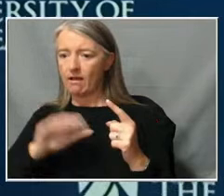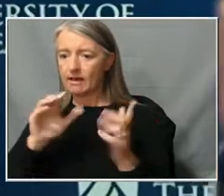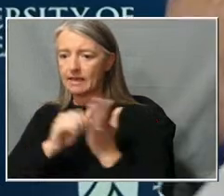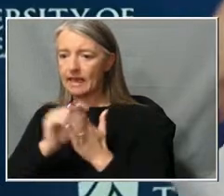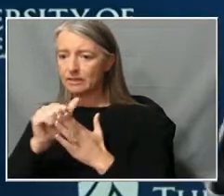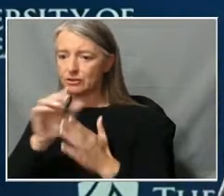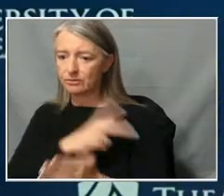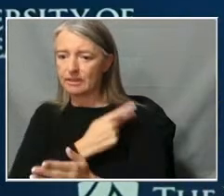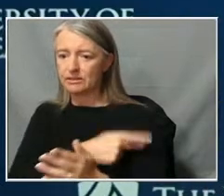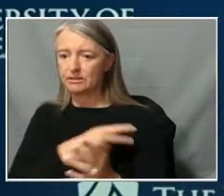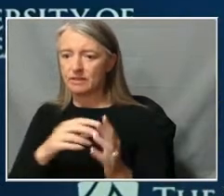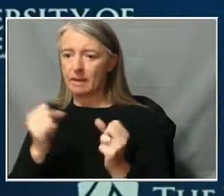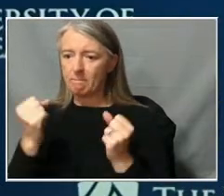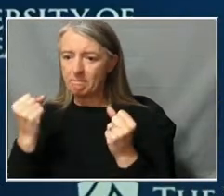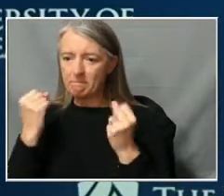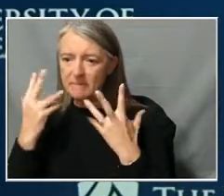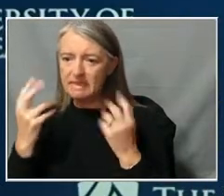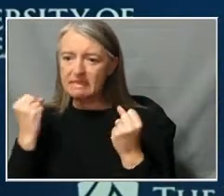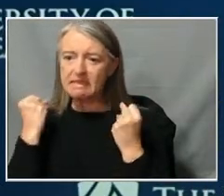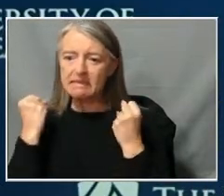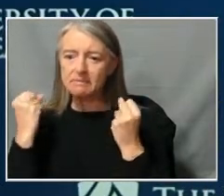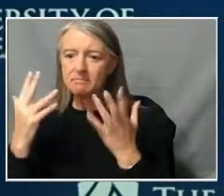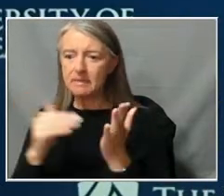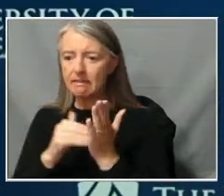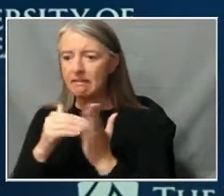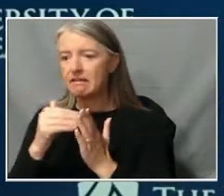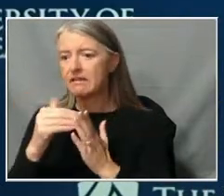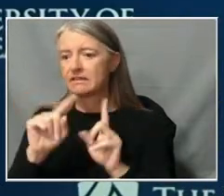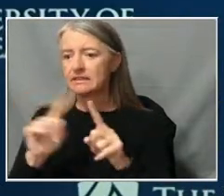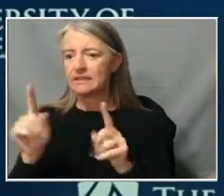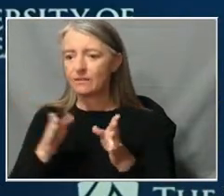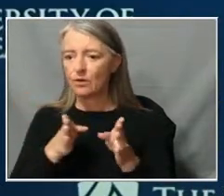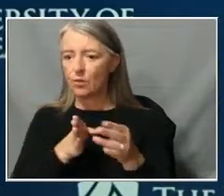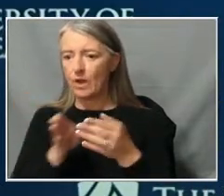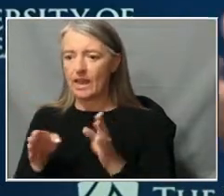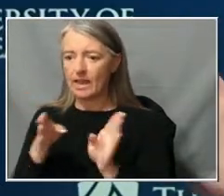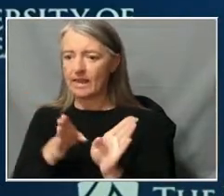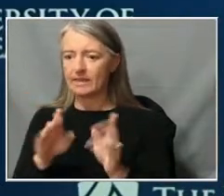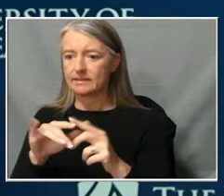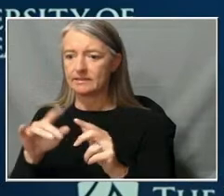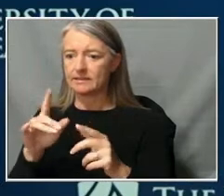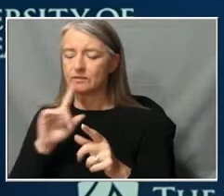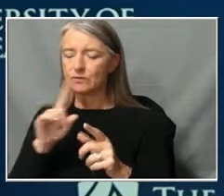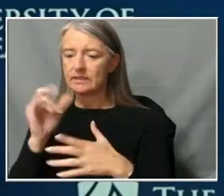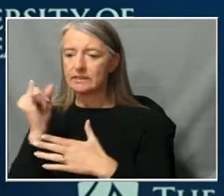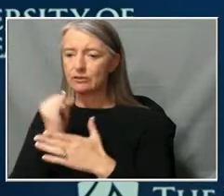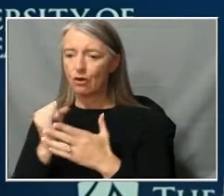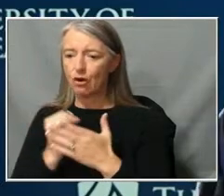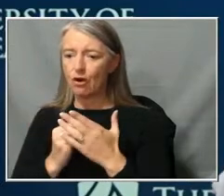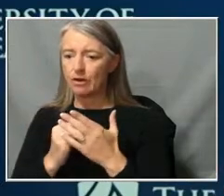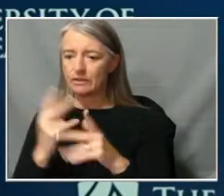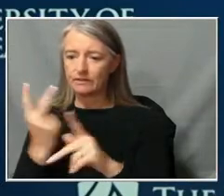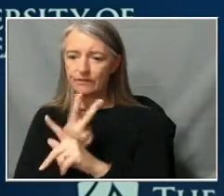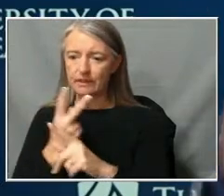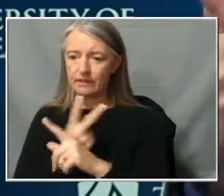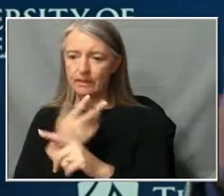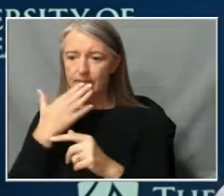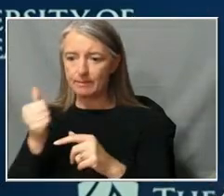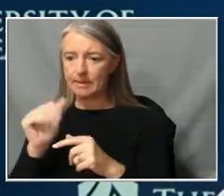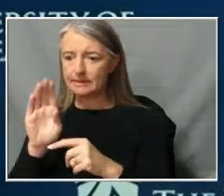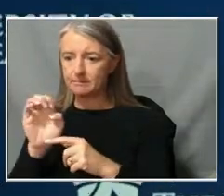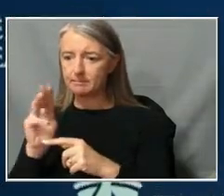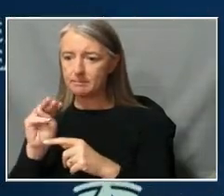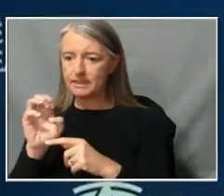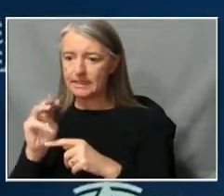different paths the machine can go. And actually, it's an art for the dosimetrist to figure out the best beam paths